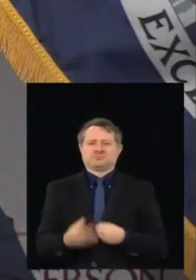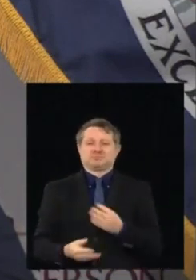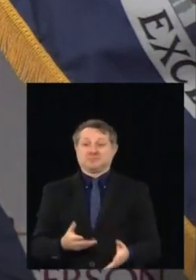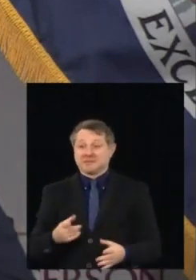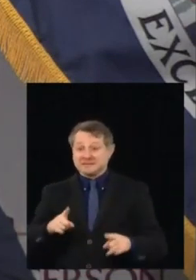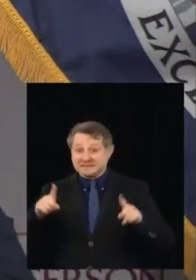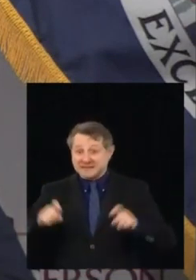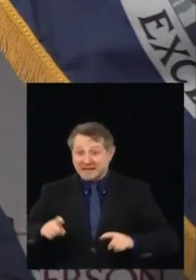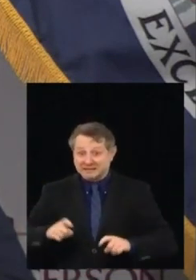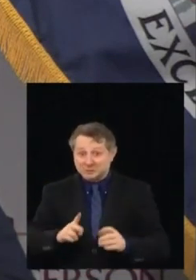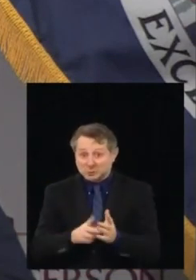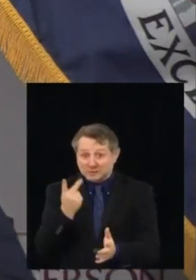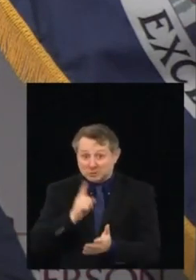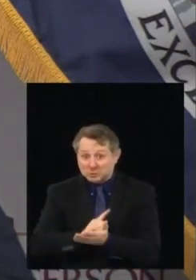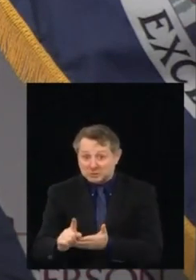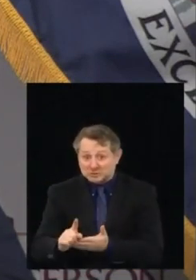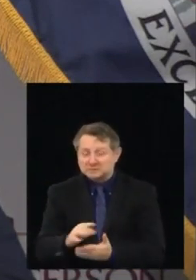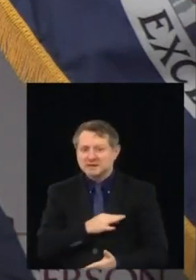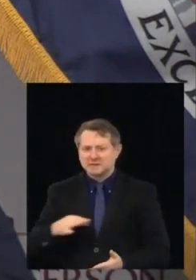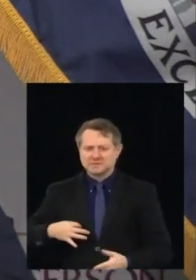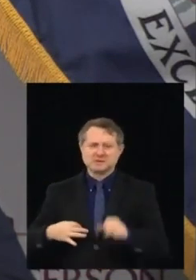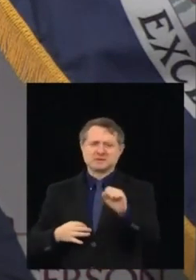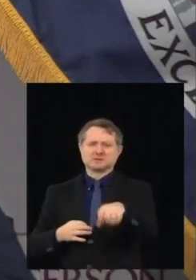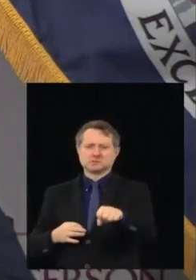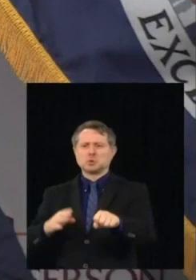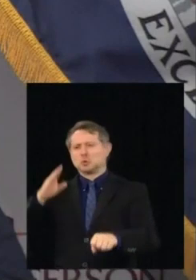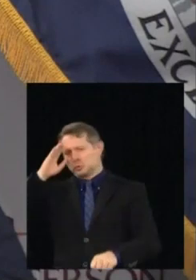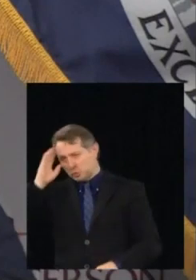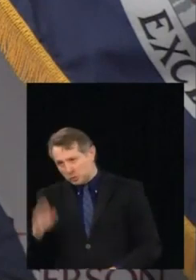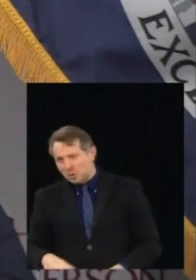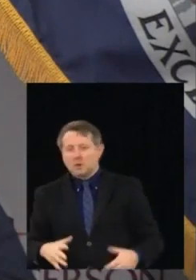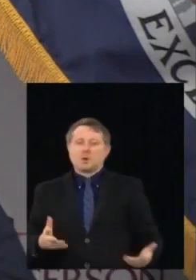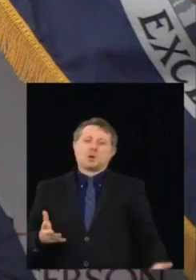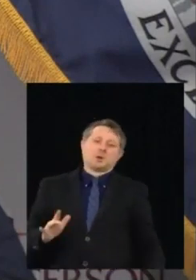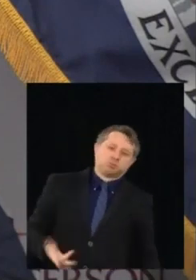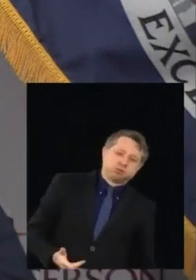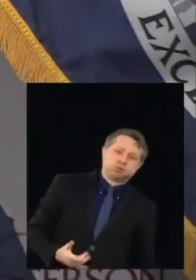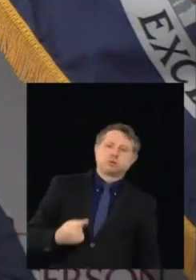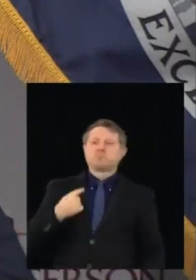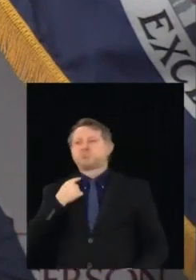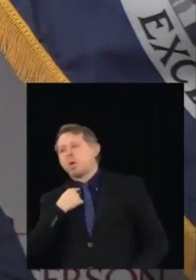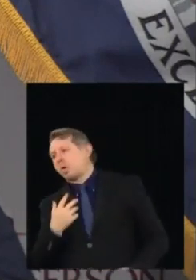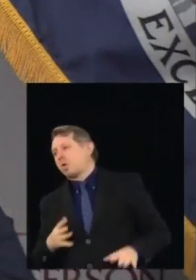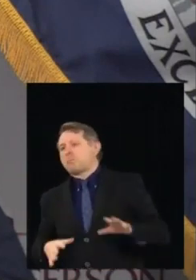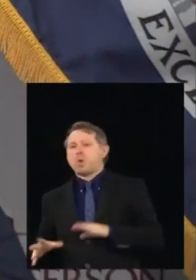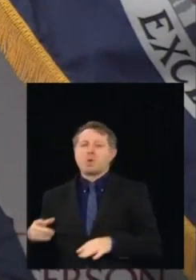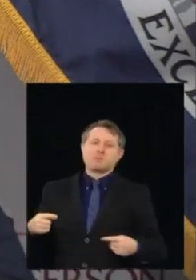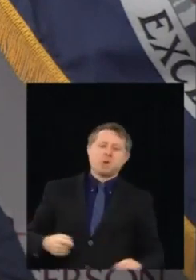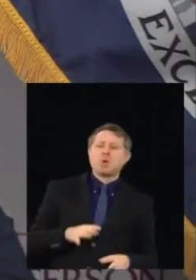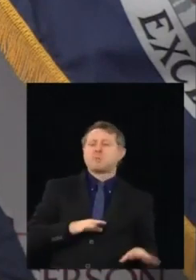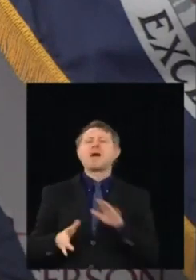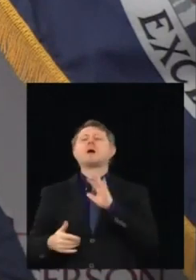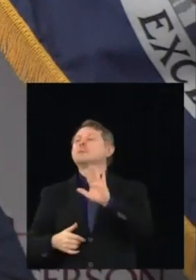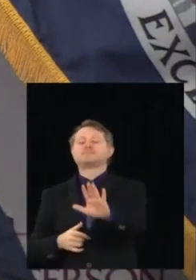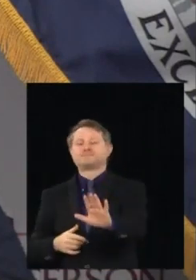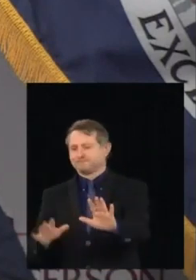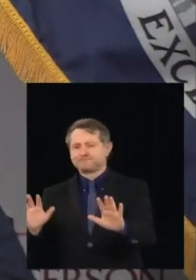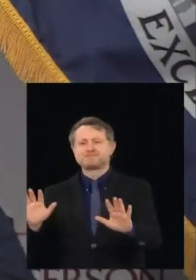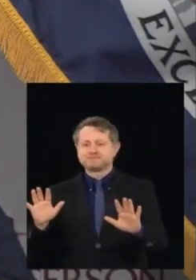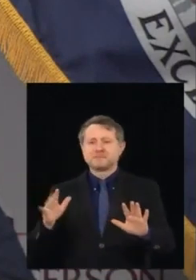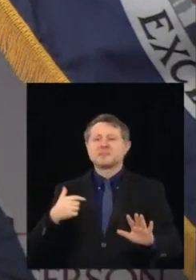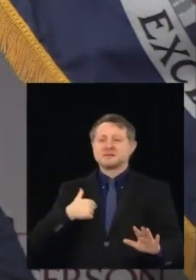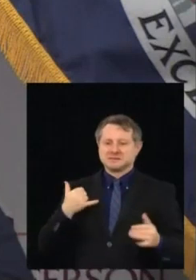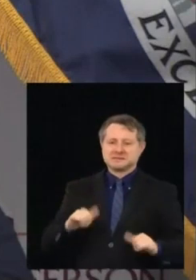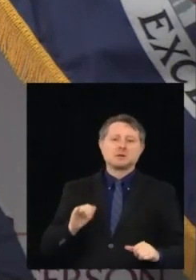week, yes, it's onerous, and I understand it's a pain, but we have to do everything we could do,